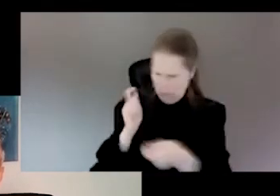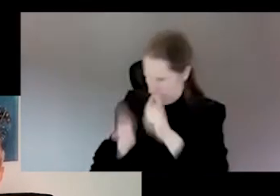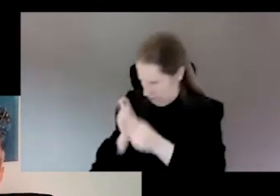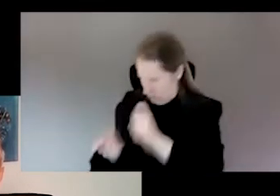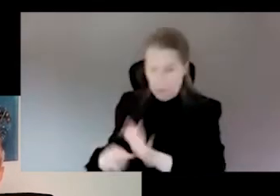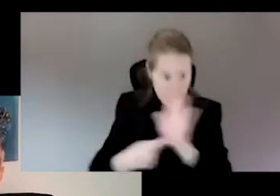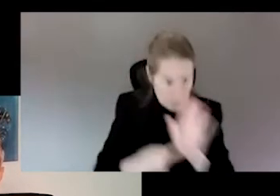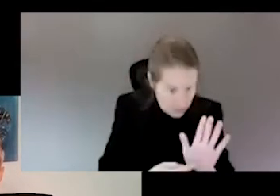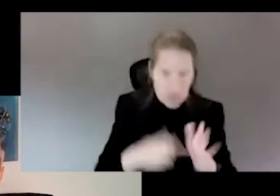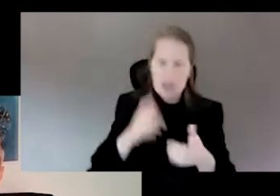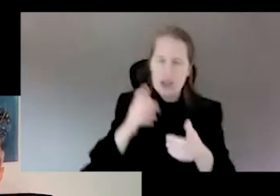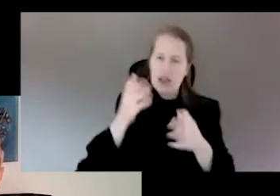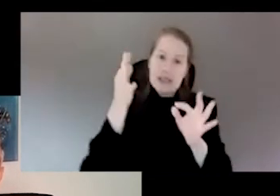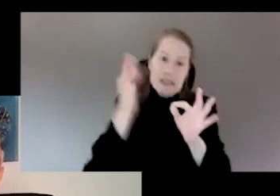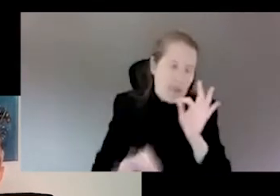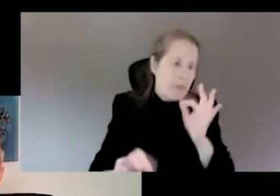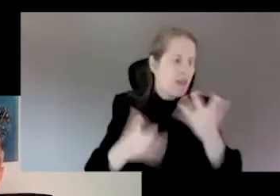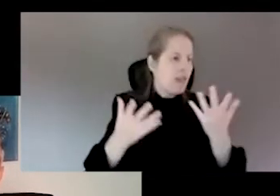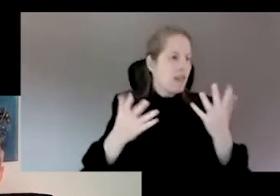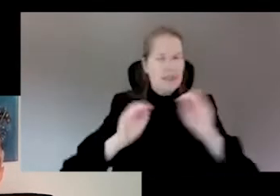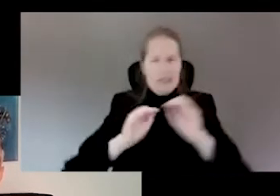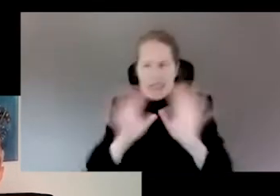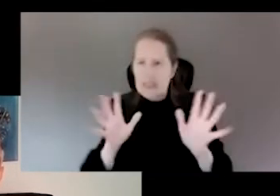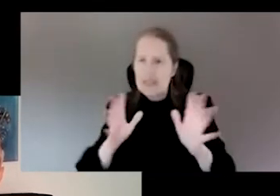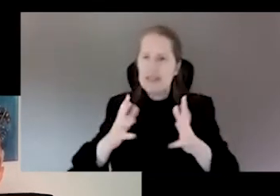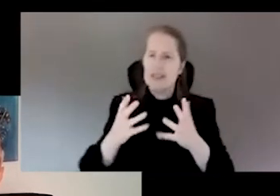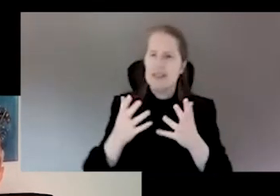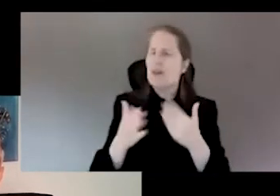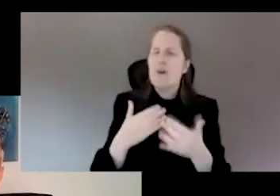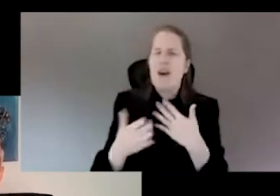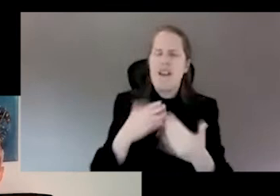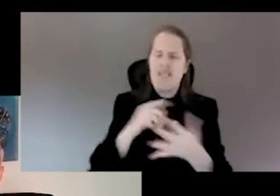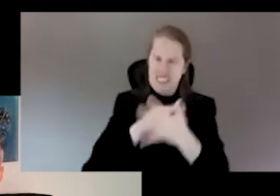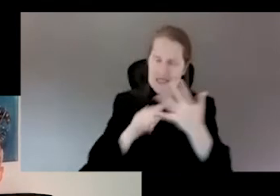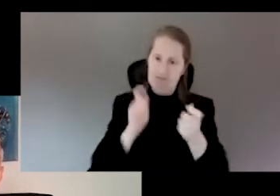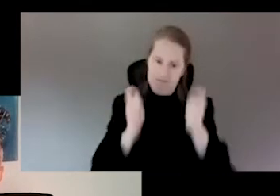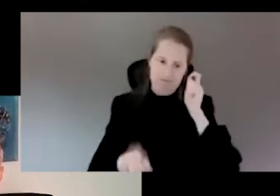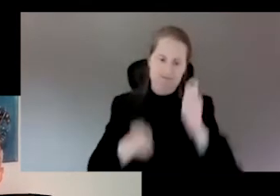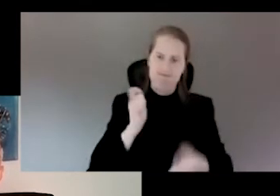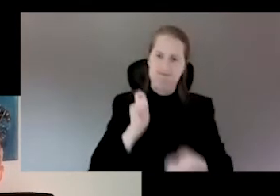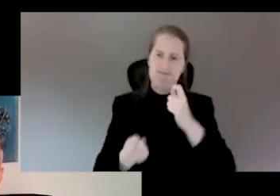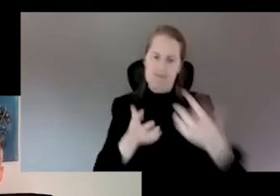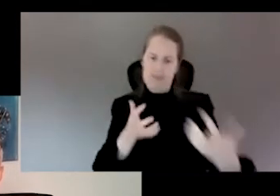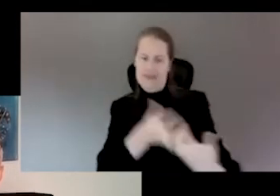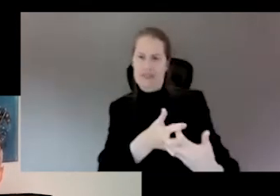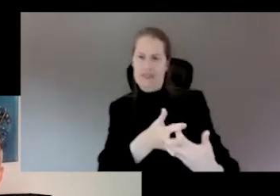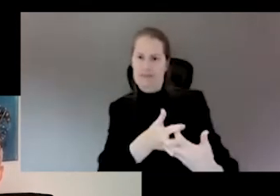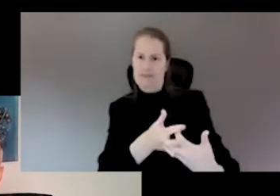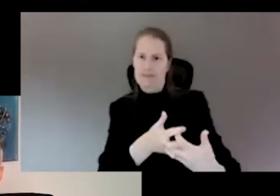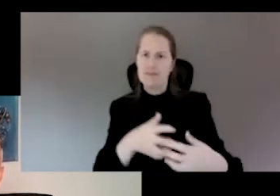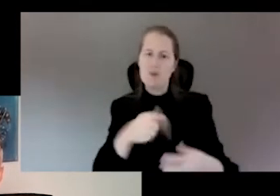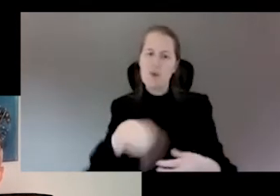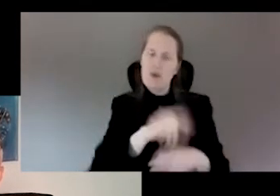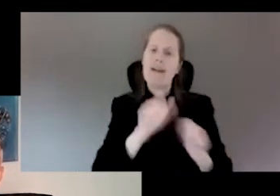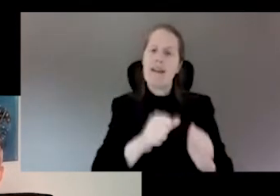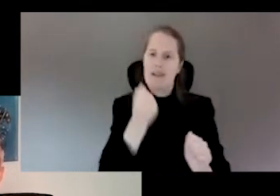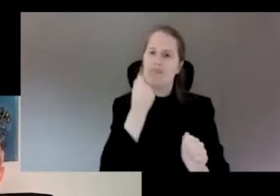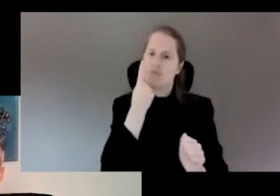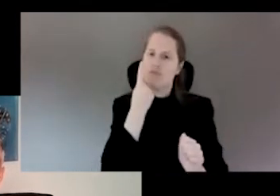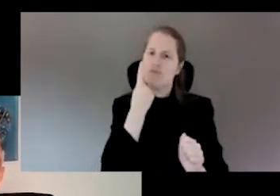to be simplified, this needs to, just change in terms of the format or readability or